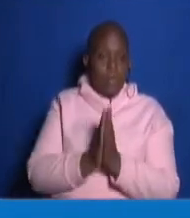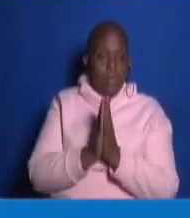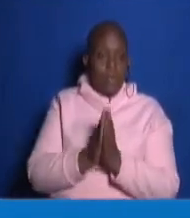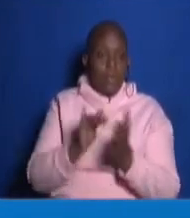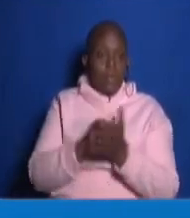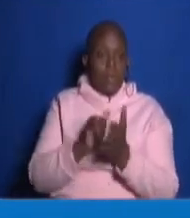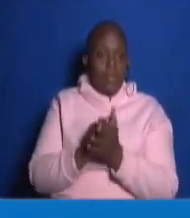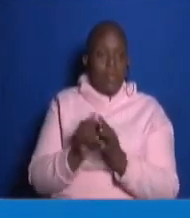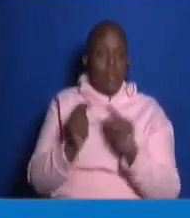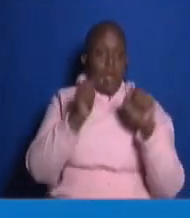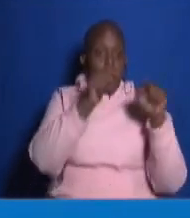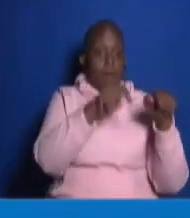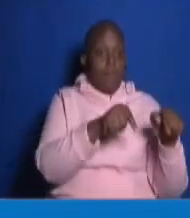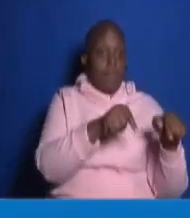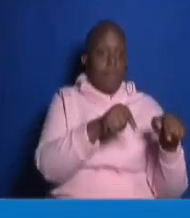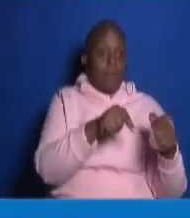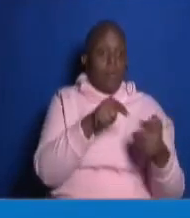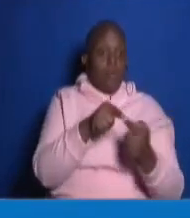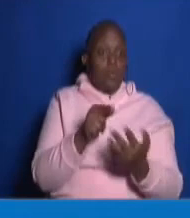you come.